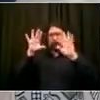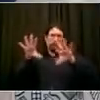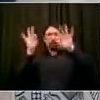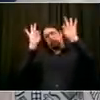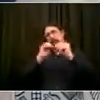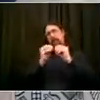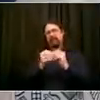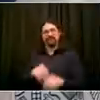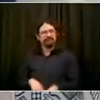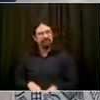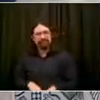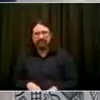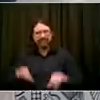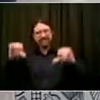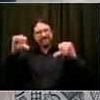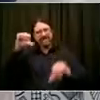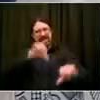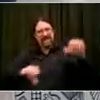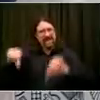Next is James from Pix 11.